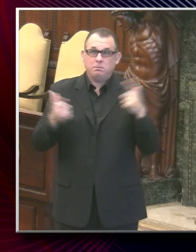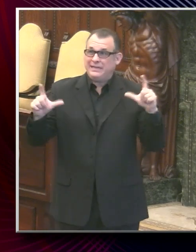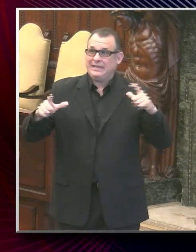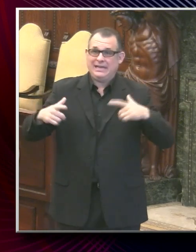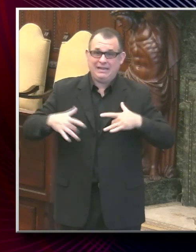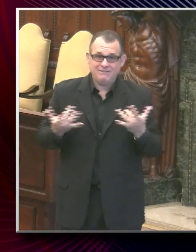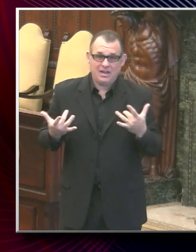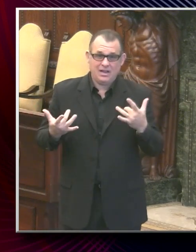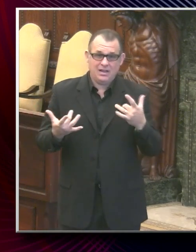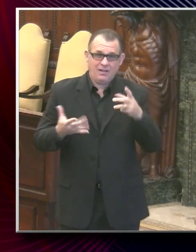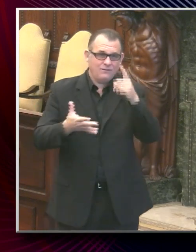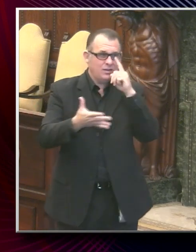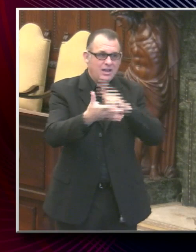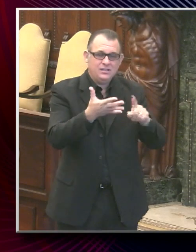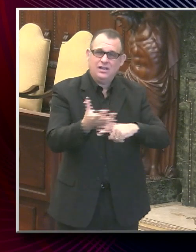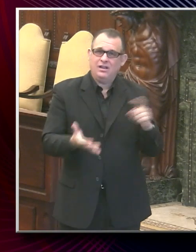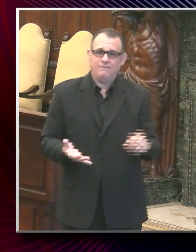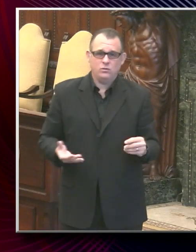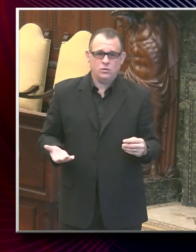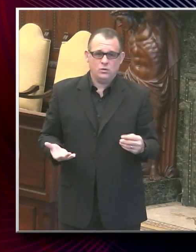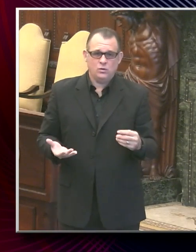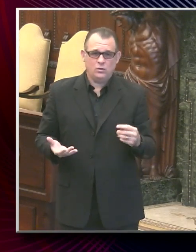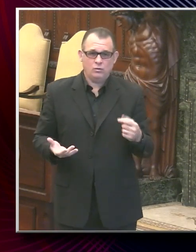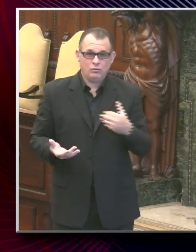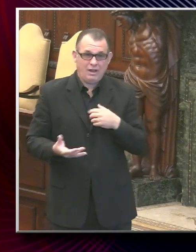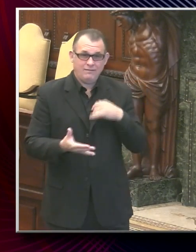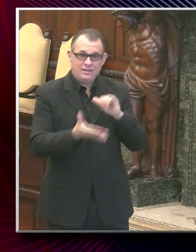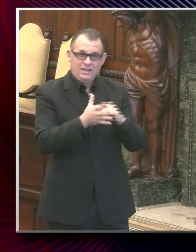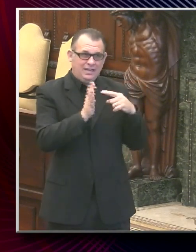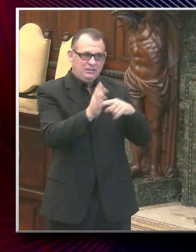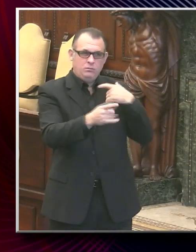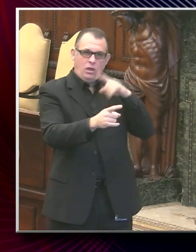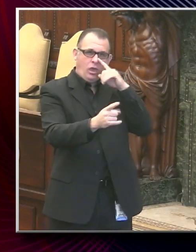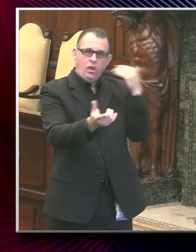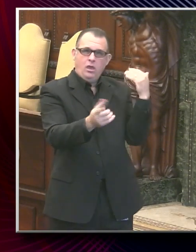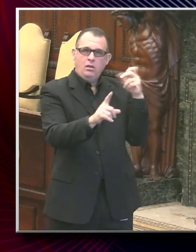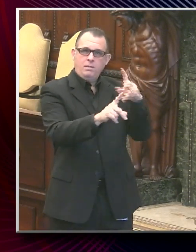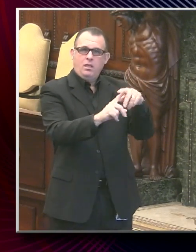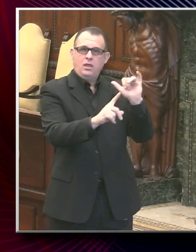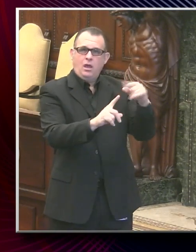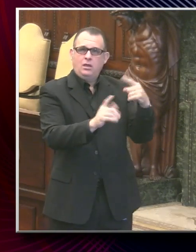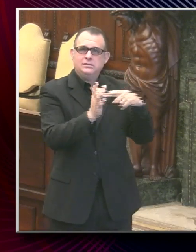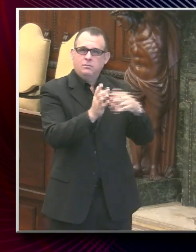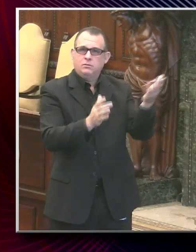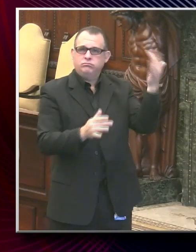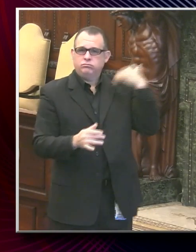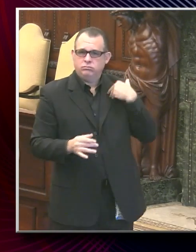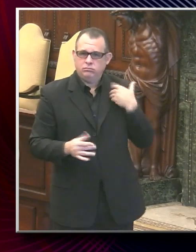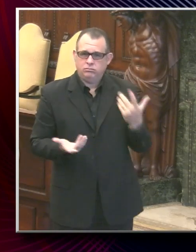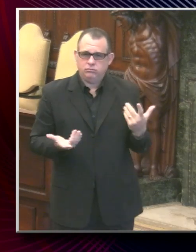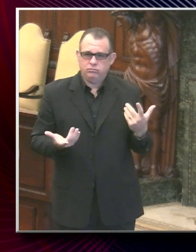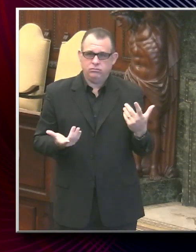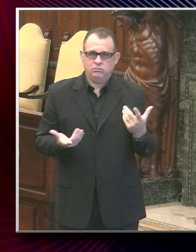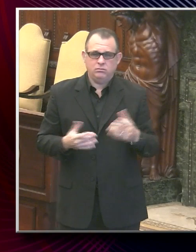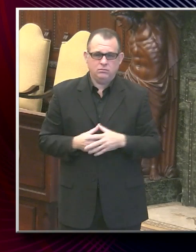lot of sense, and because we have that example. So yes, in the future, but yes, as far as what we've done up until this